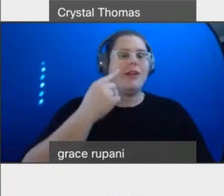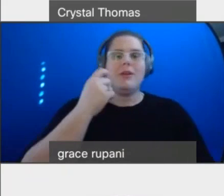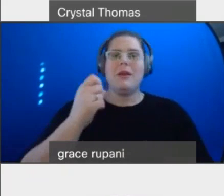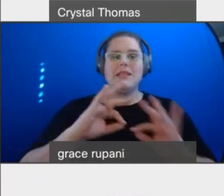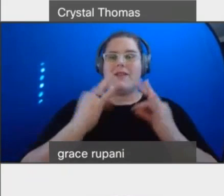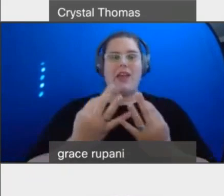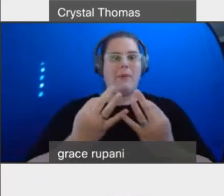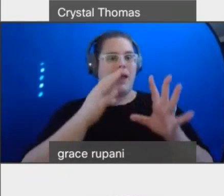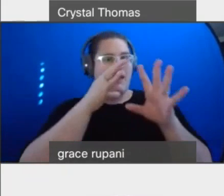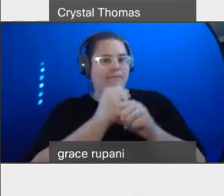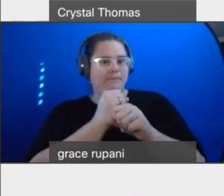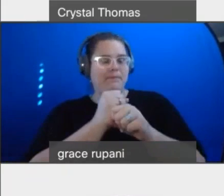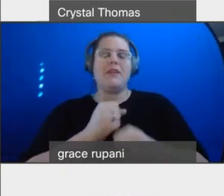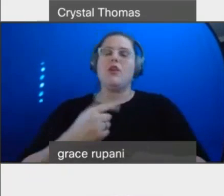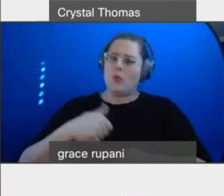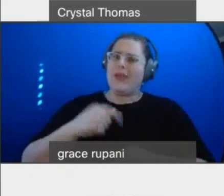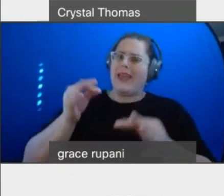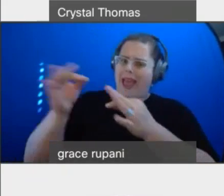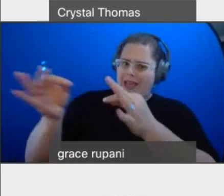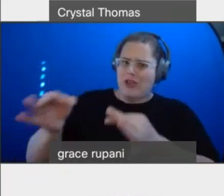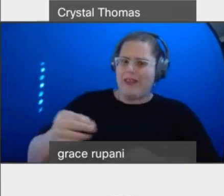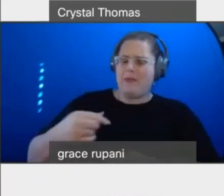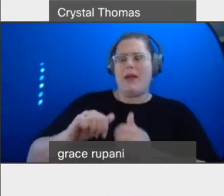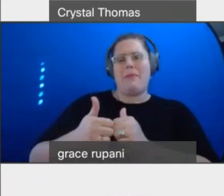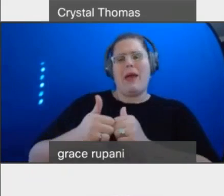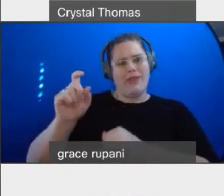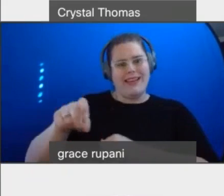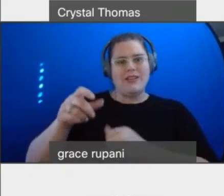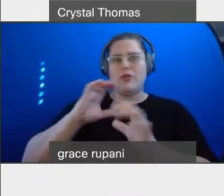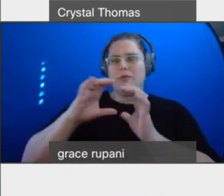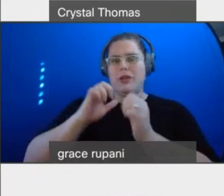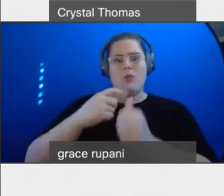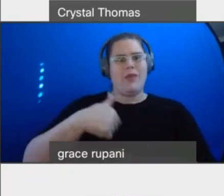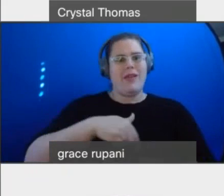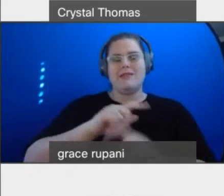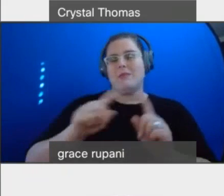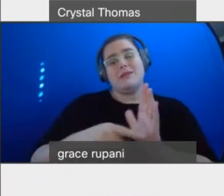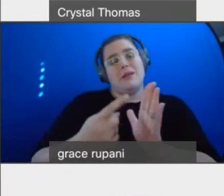are educated on the need to communicate with us, but there are times when they don't.